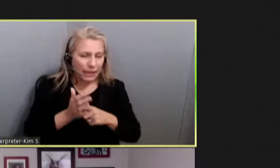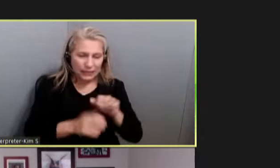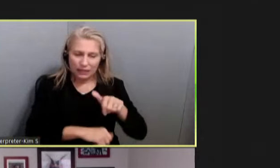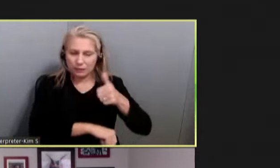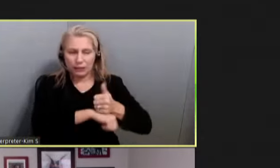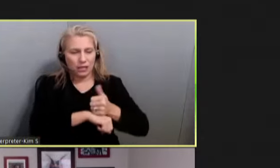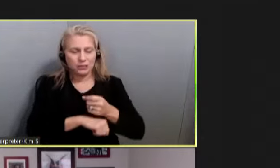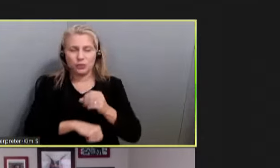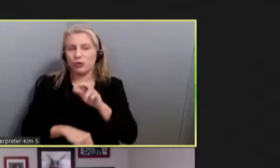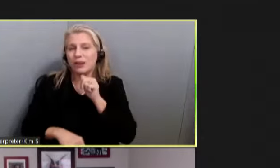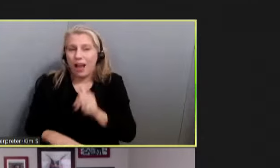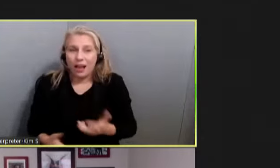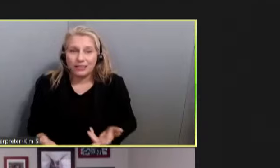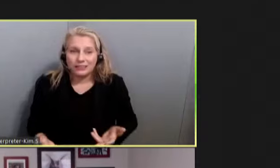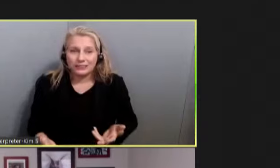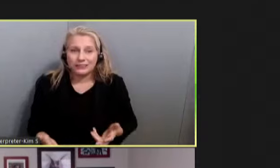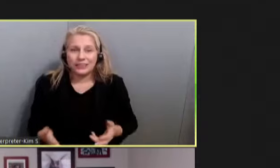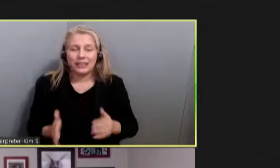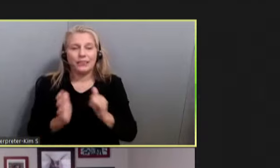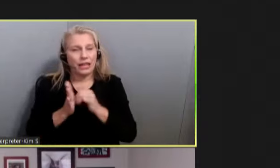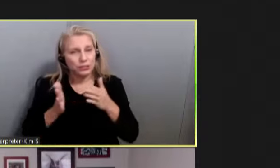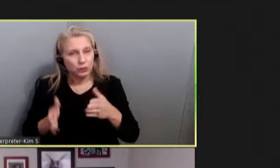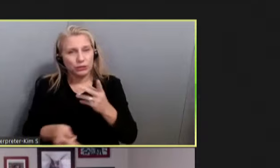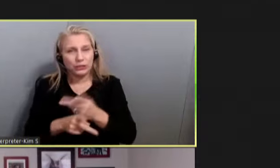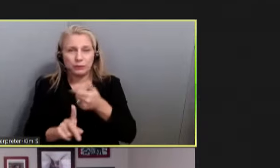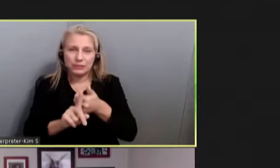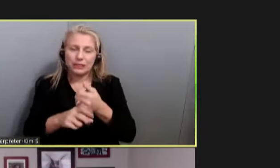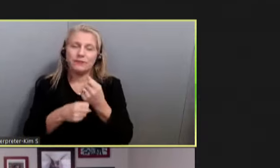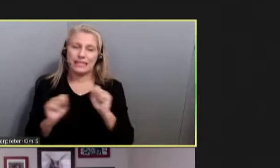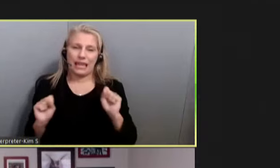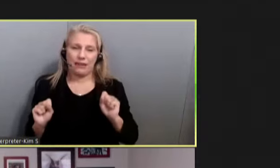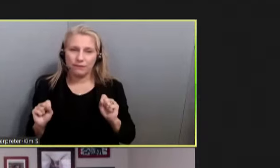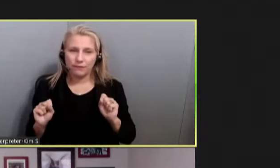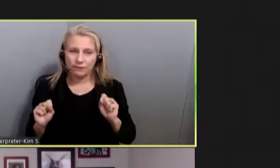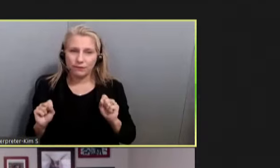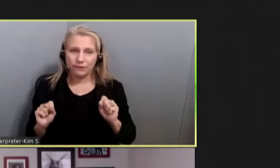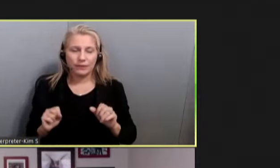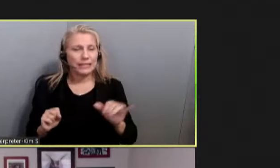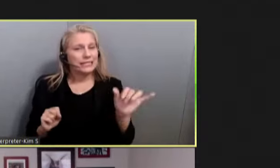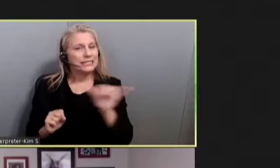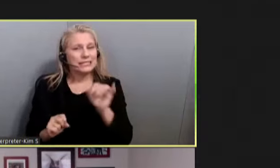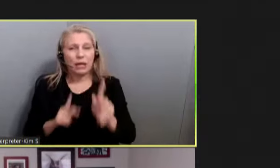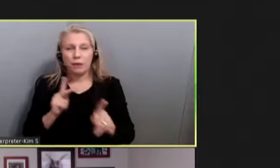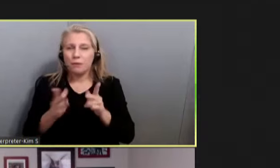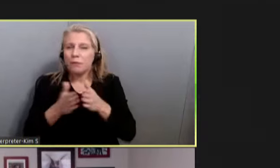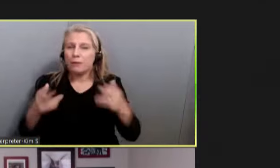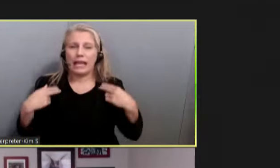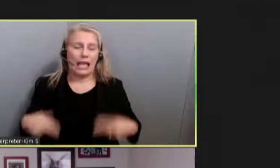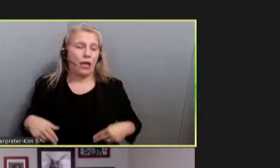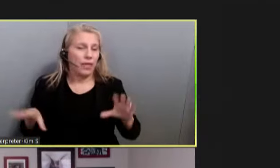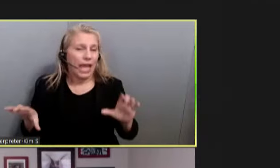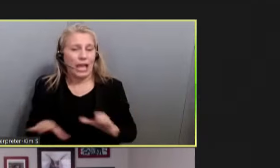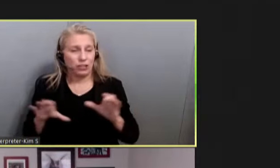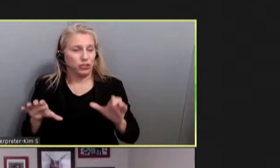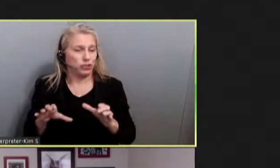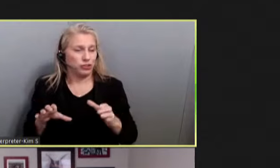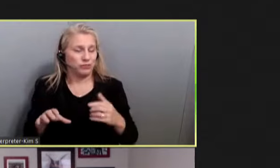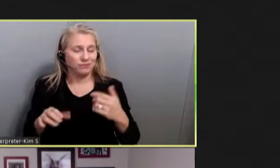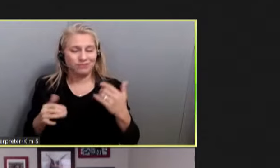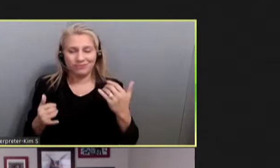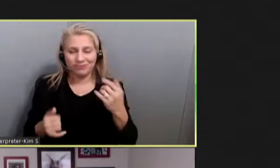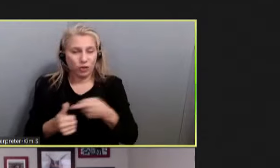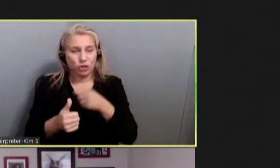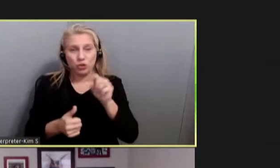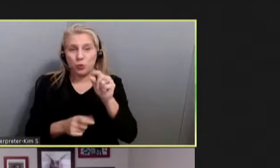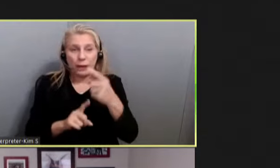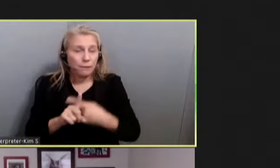place or not, this is a way to keep ourselves safe. And so the same public health actions that we have taken for the first